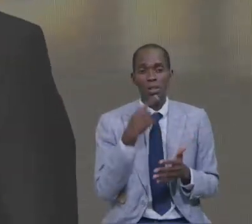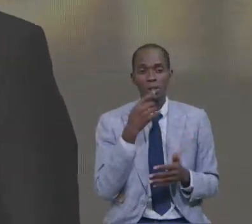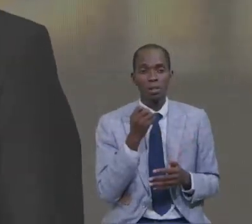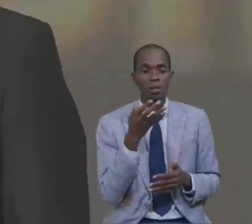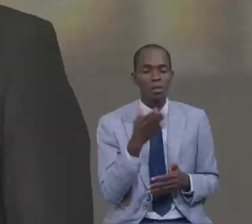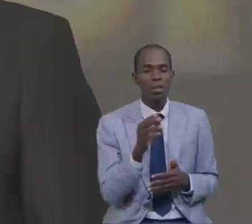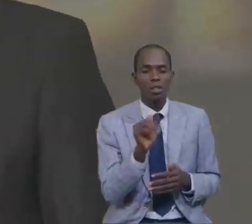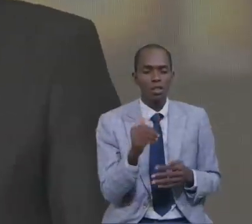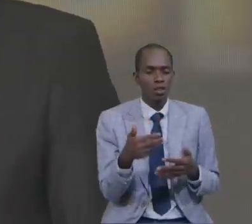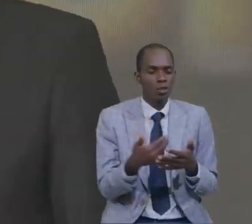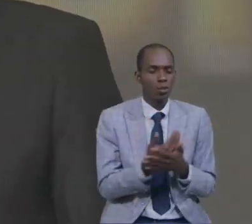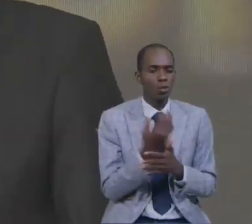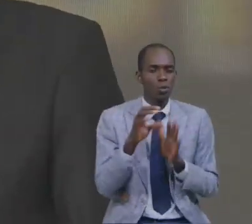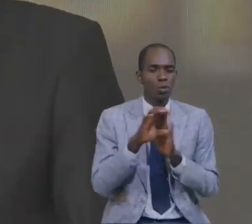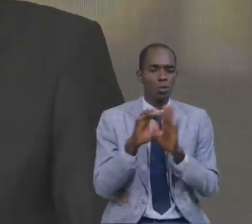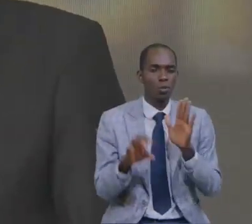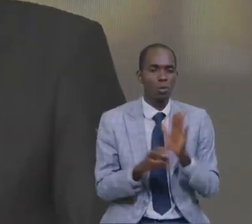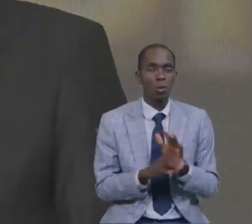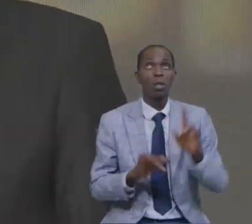one another